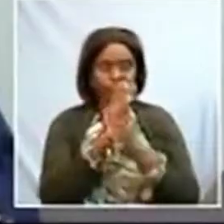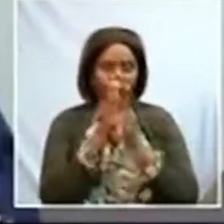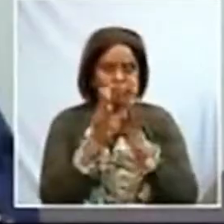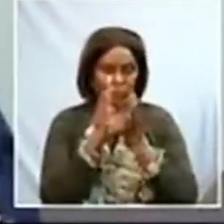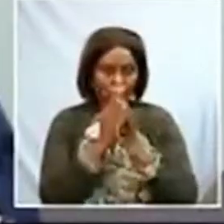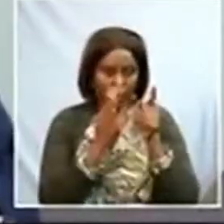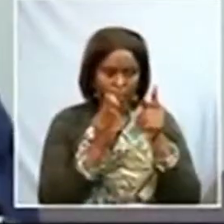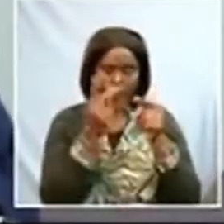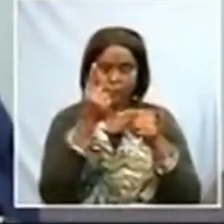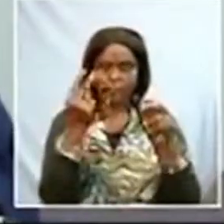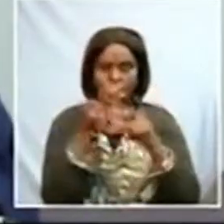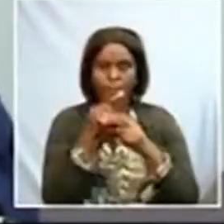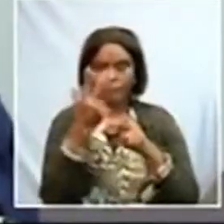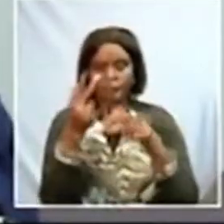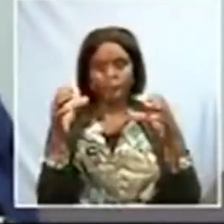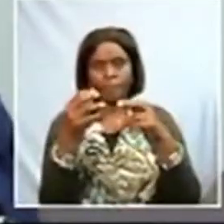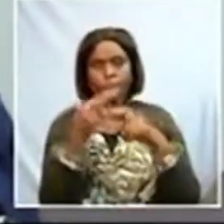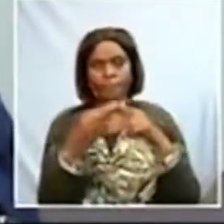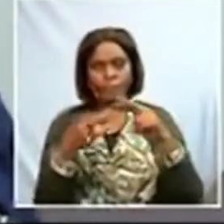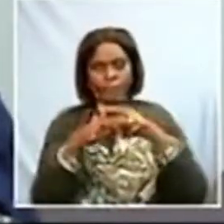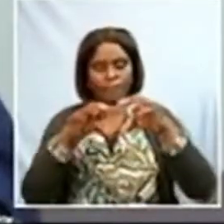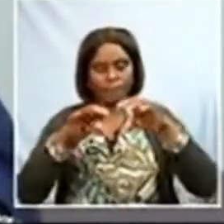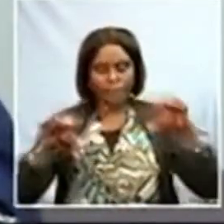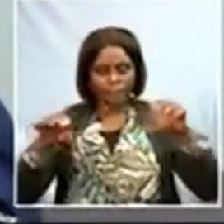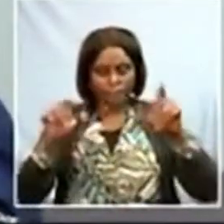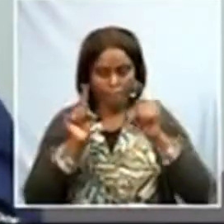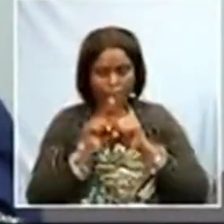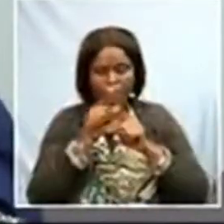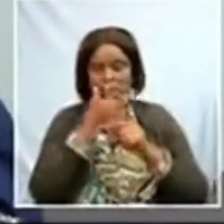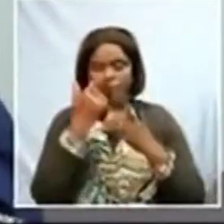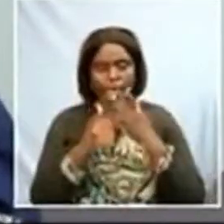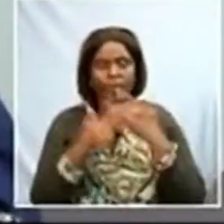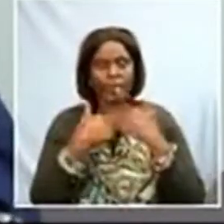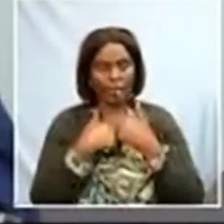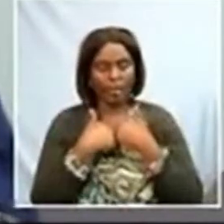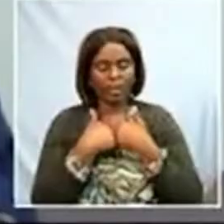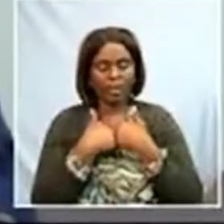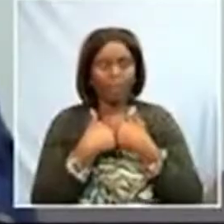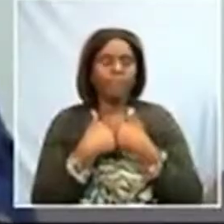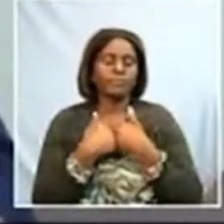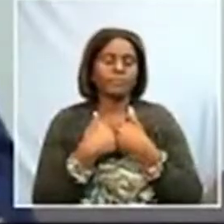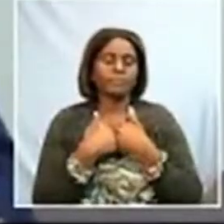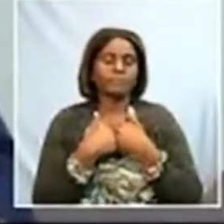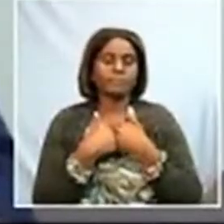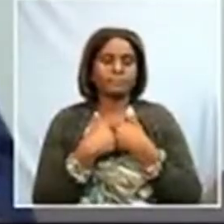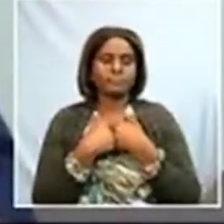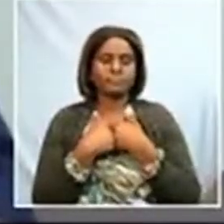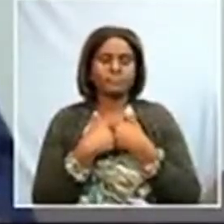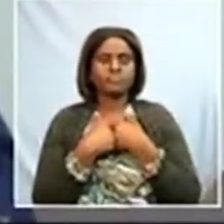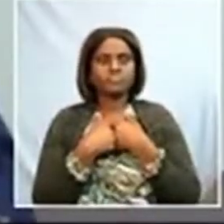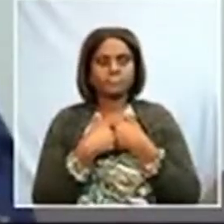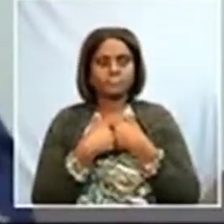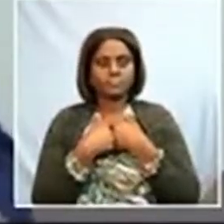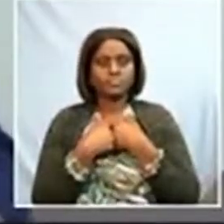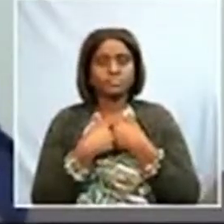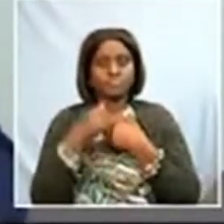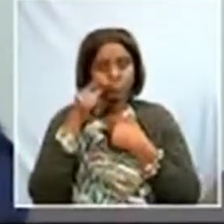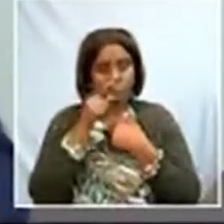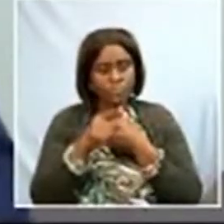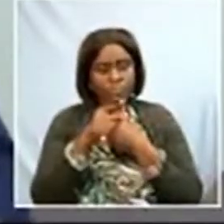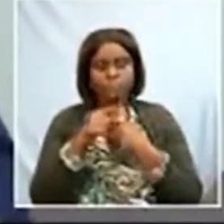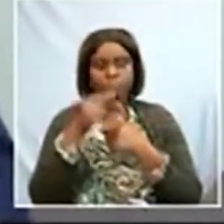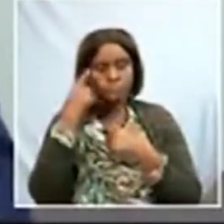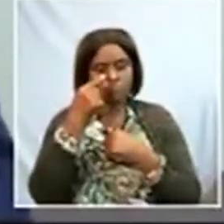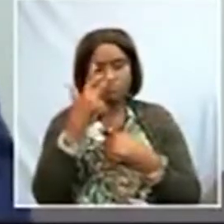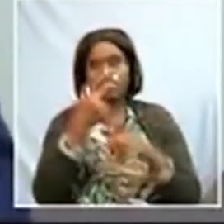this 1/3 classroom block. And it was supposed to take you that contract was for